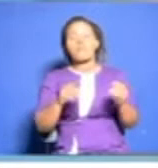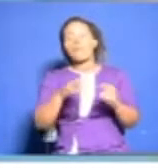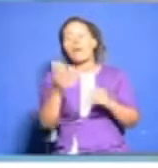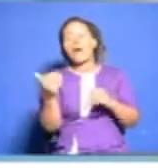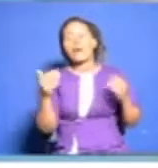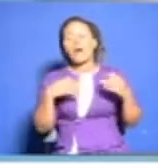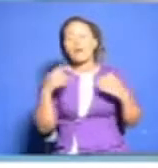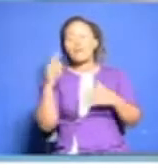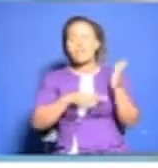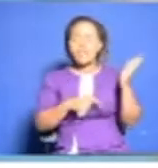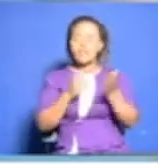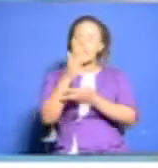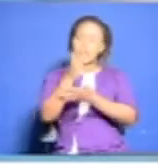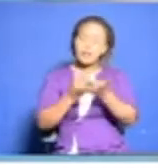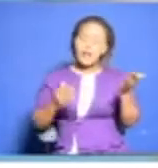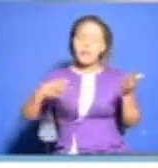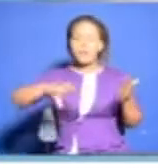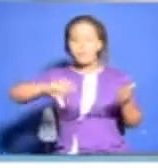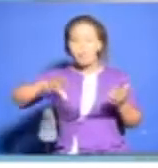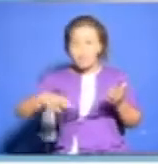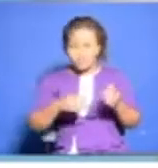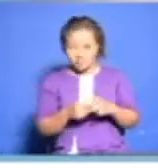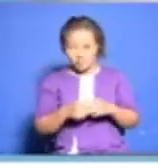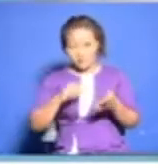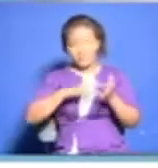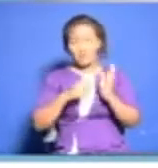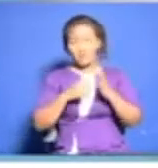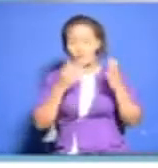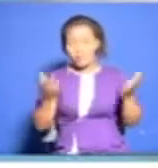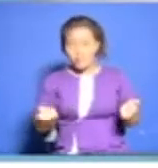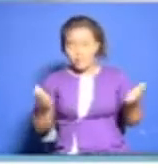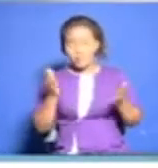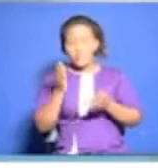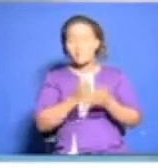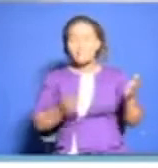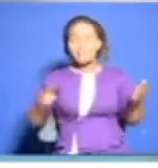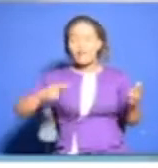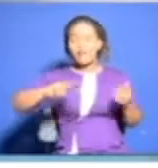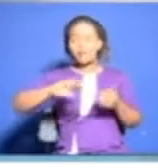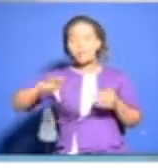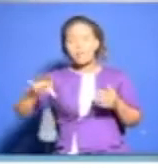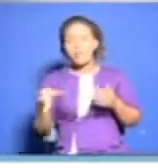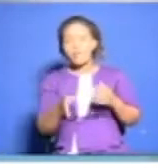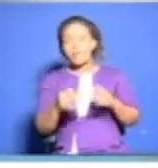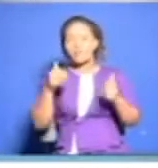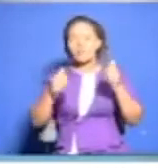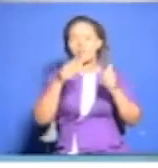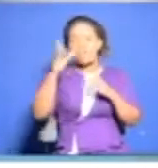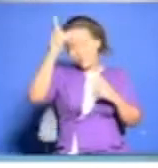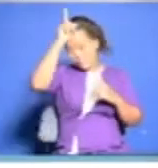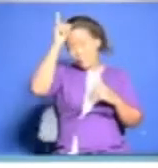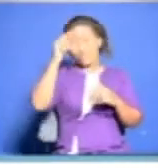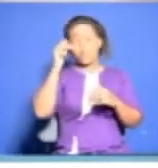is sub-counties. So sub-counties are kind of rural entities that are directly managed by